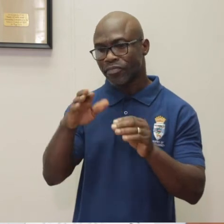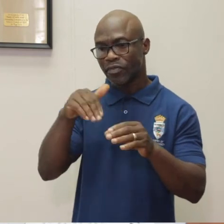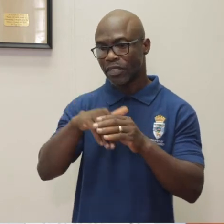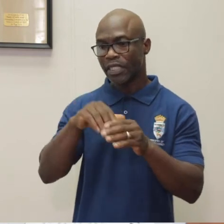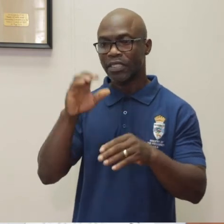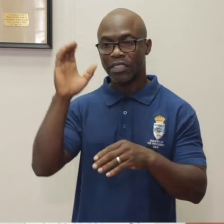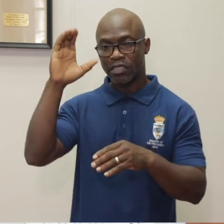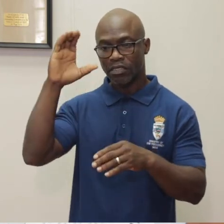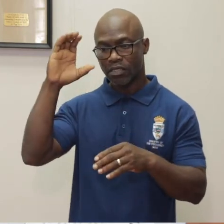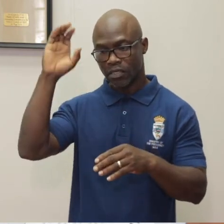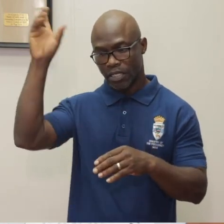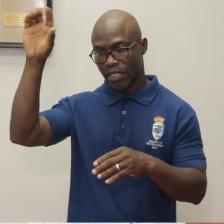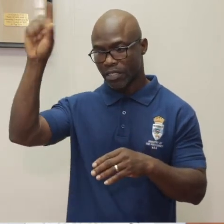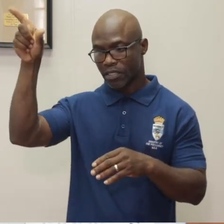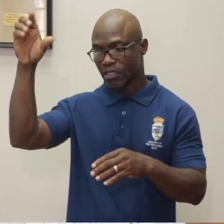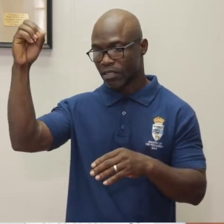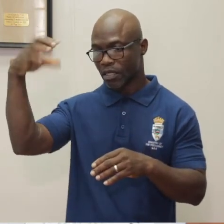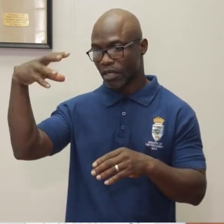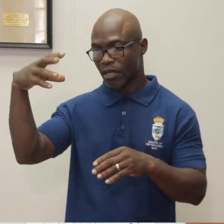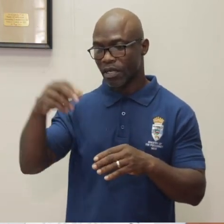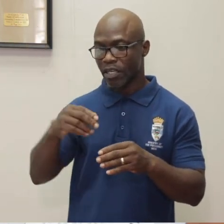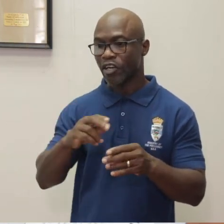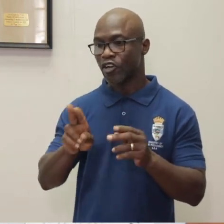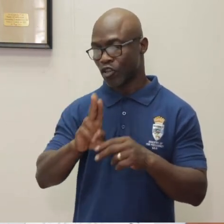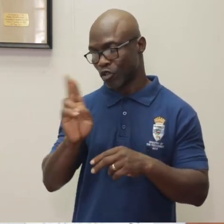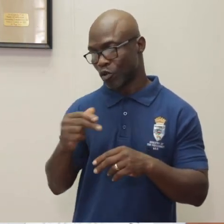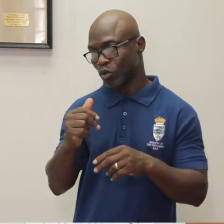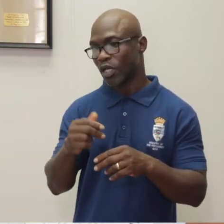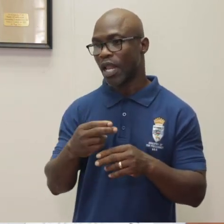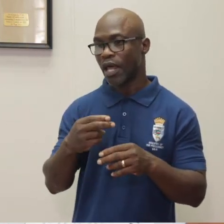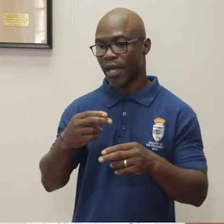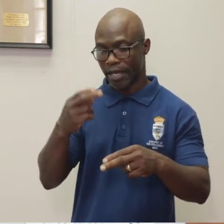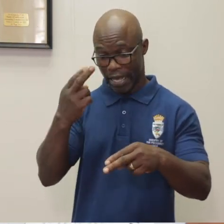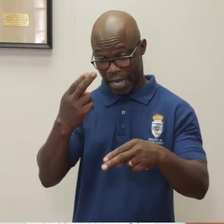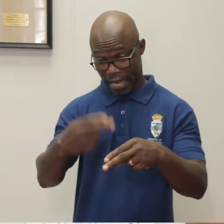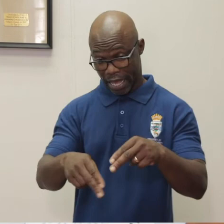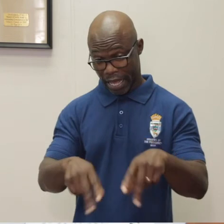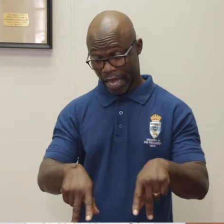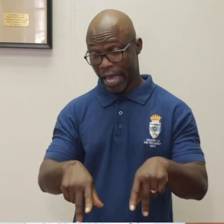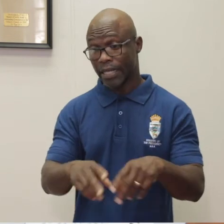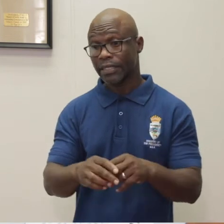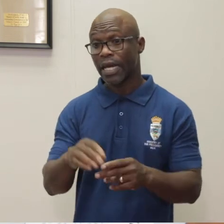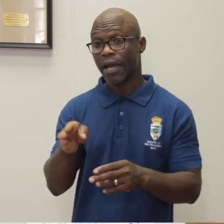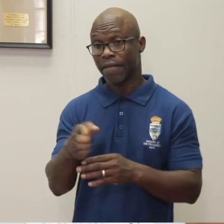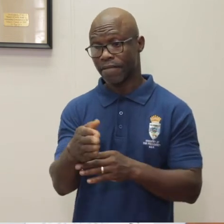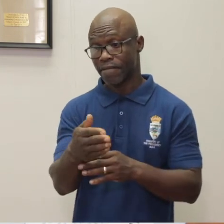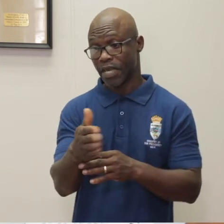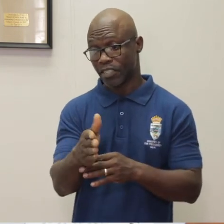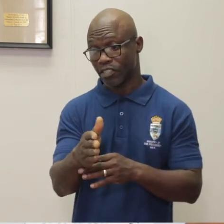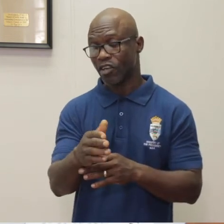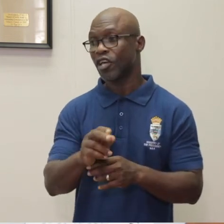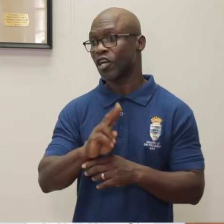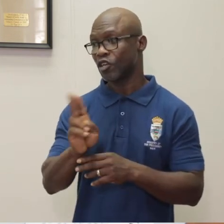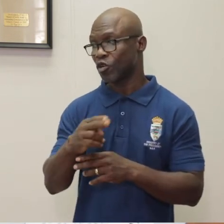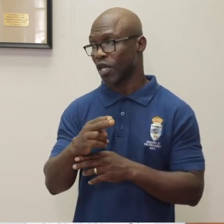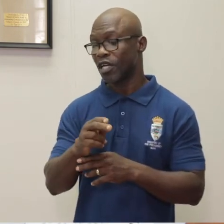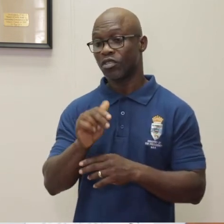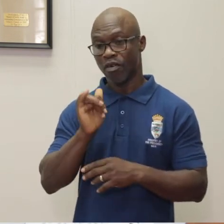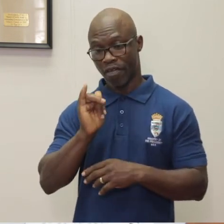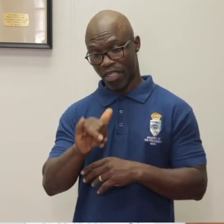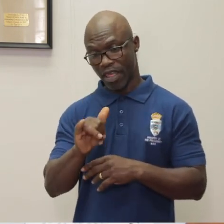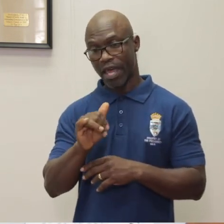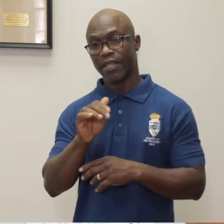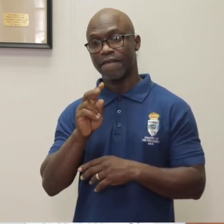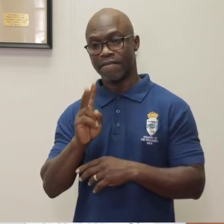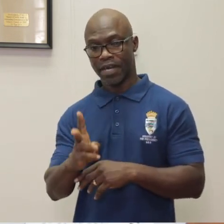vitamin D include eggs, fish, and some milks in Guyana that are fortified. So this vitamin is added to the